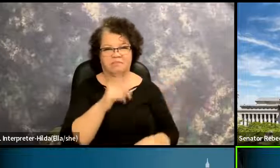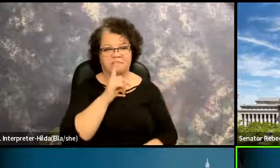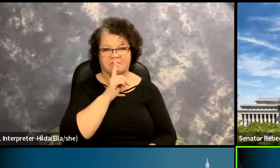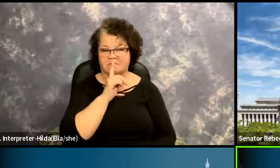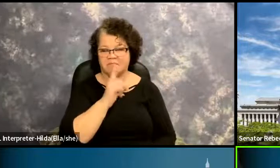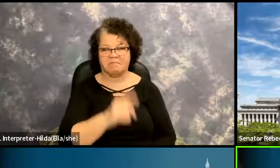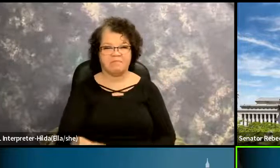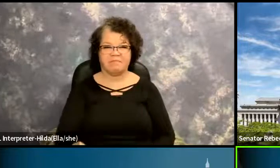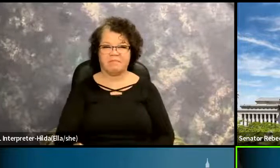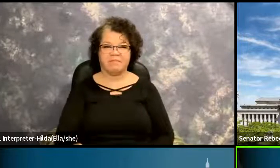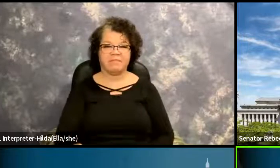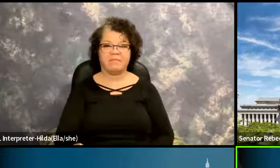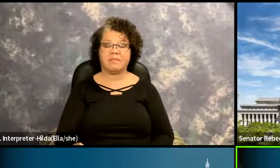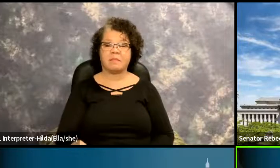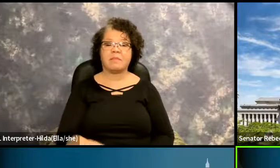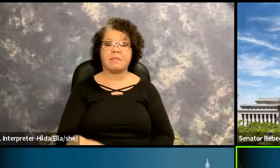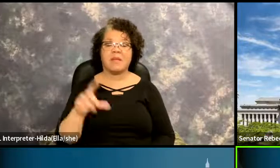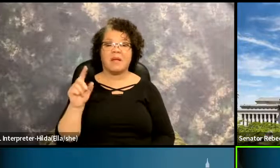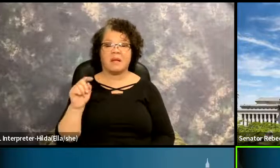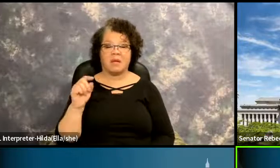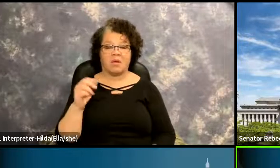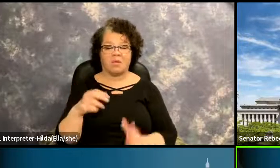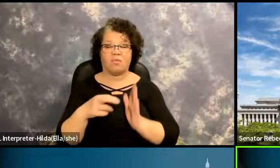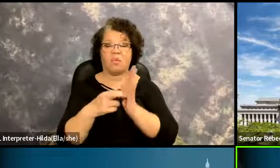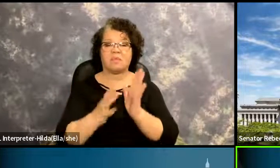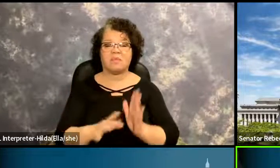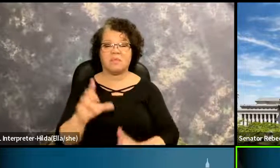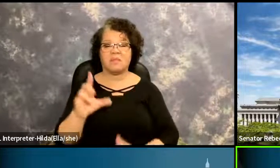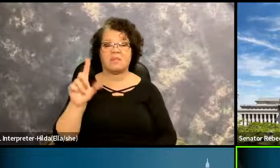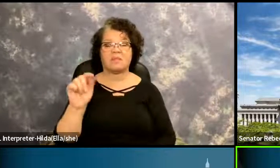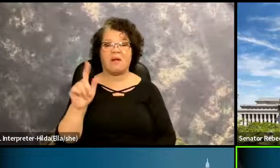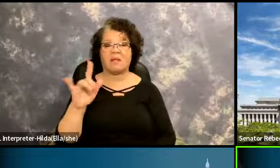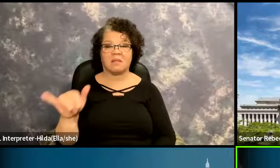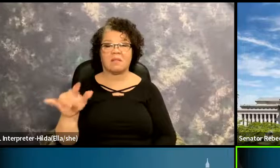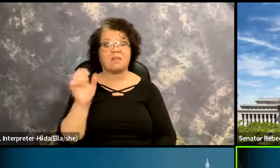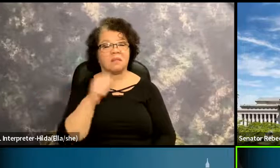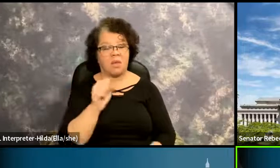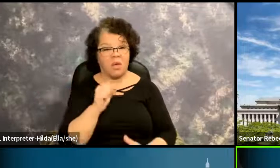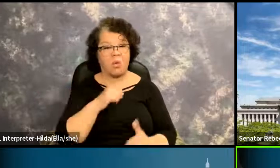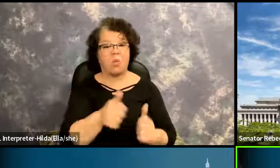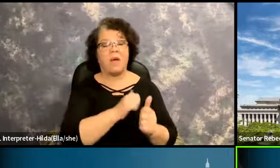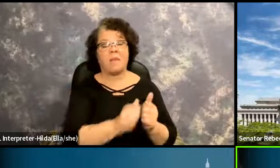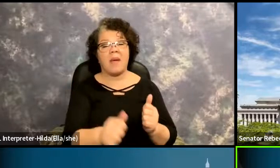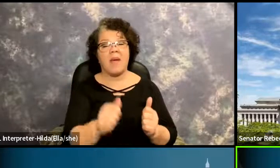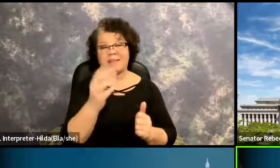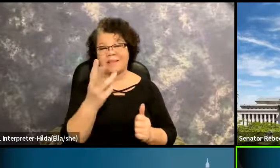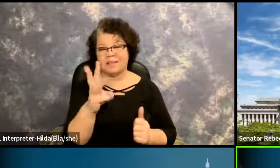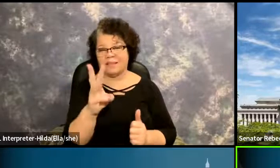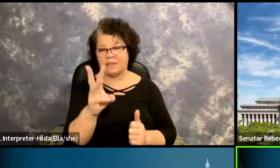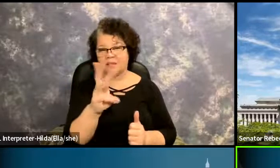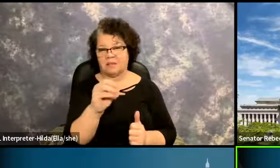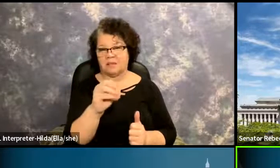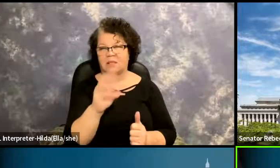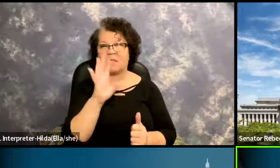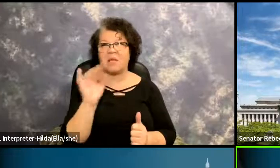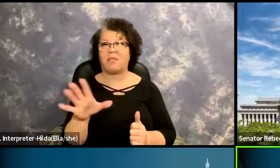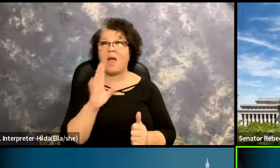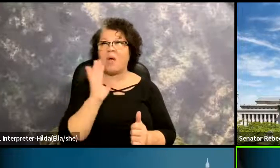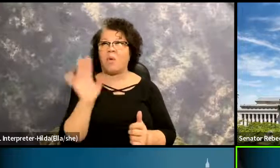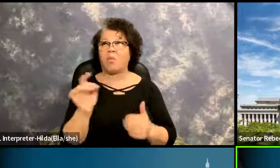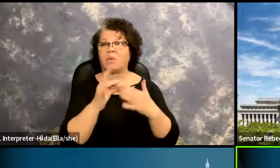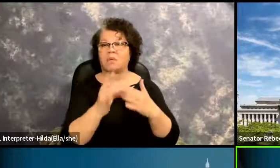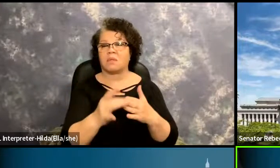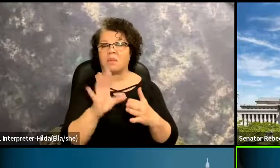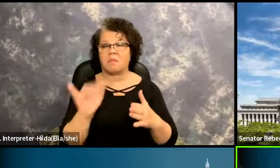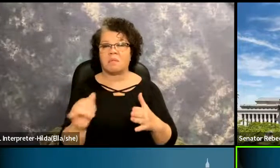Yes, we passed out of the House, House Bill 1660, which was championed by